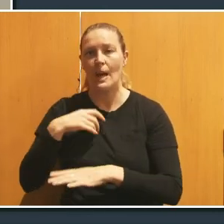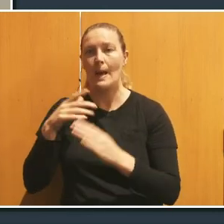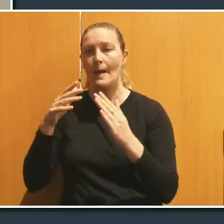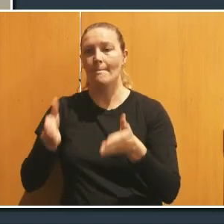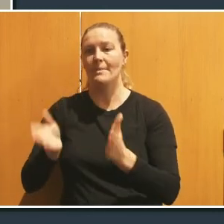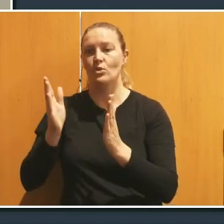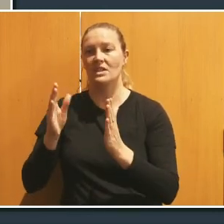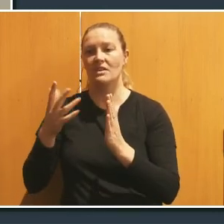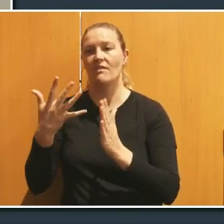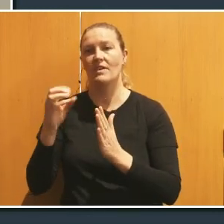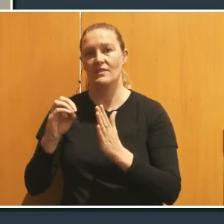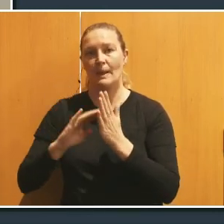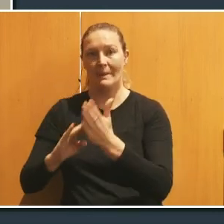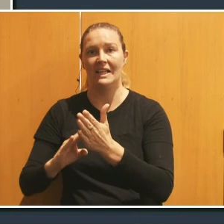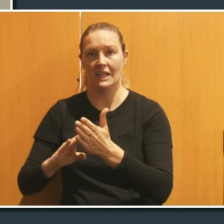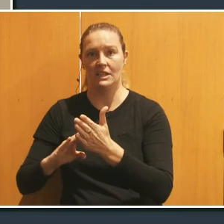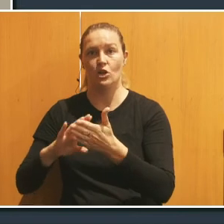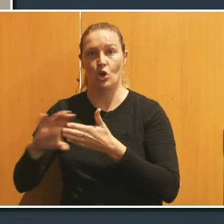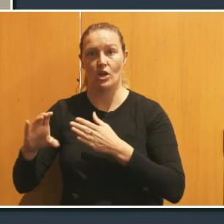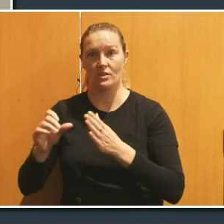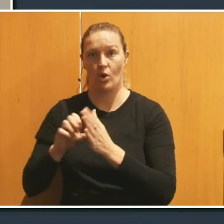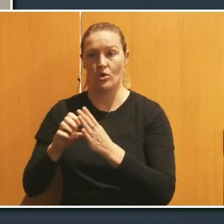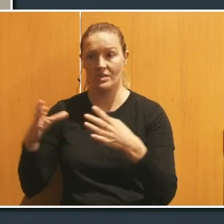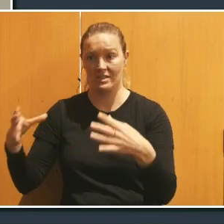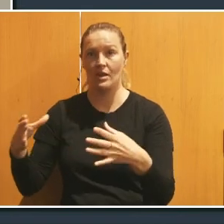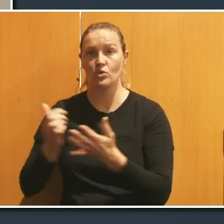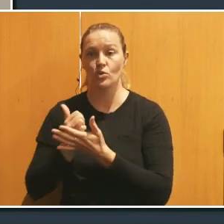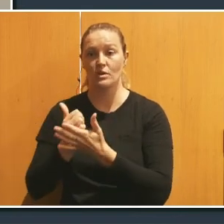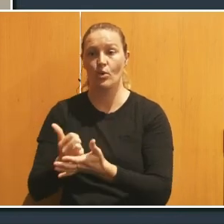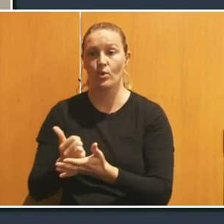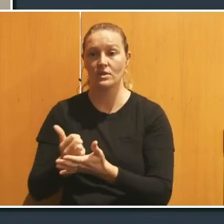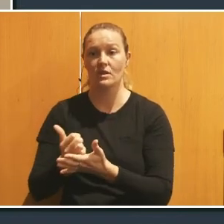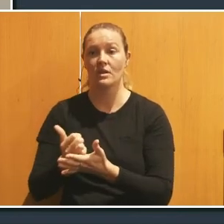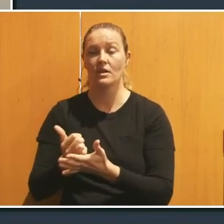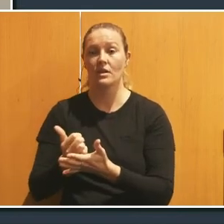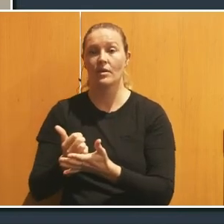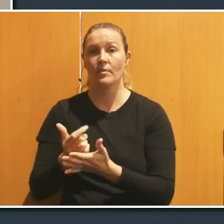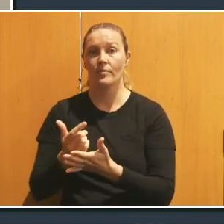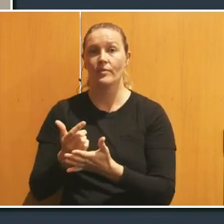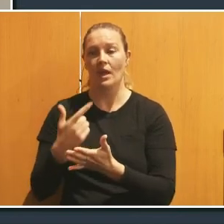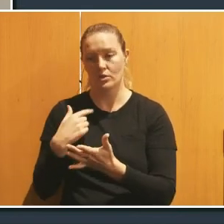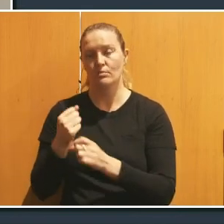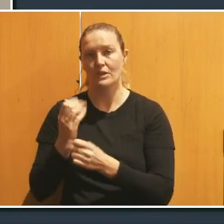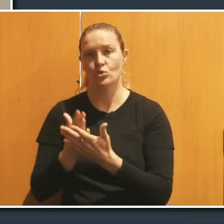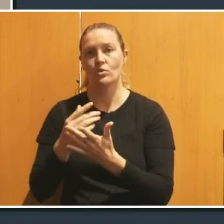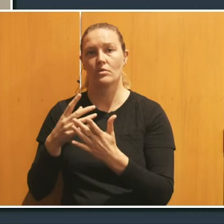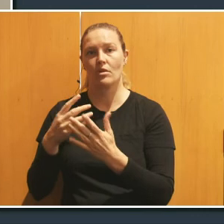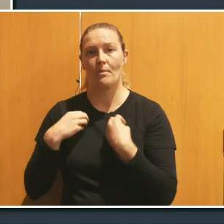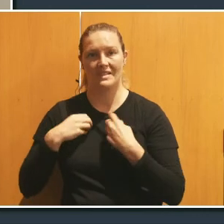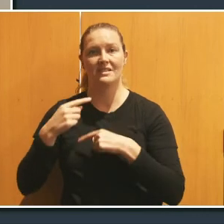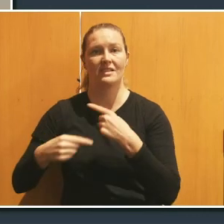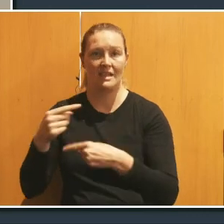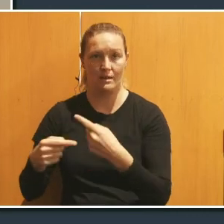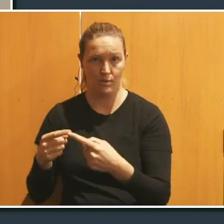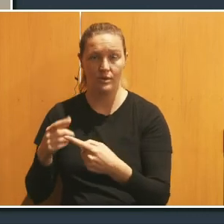million, and to support that, that being a sustainable operation, we